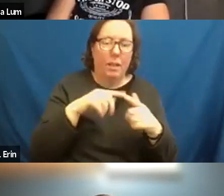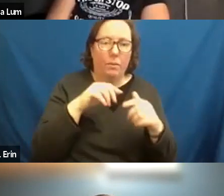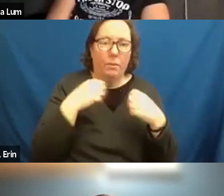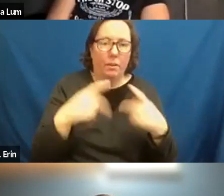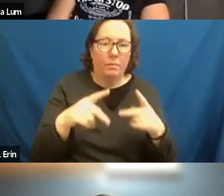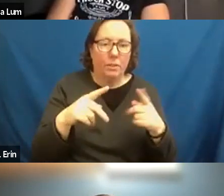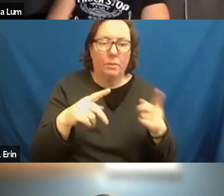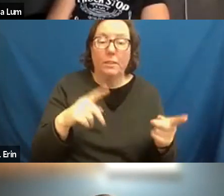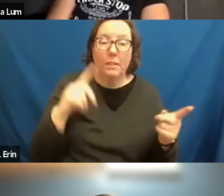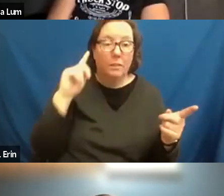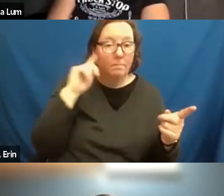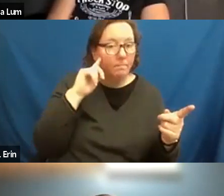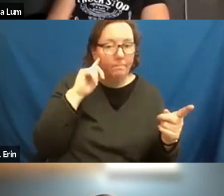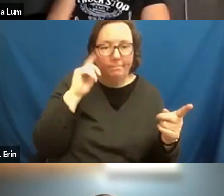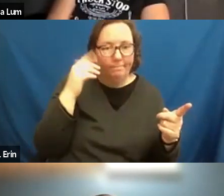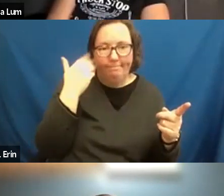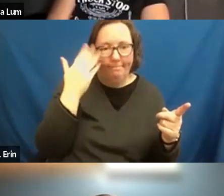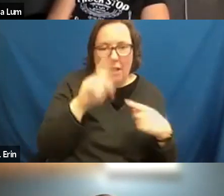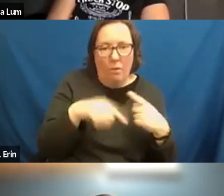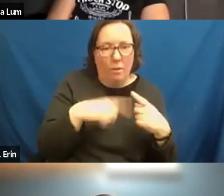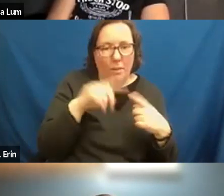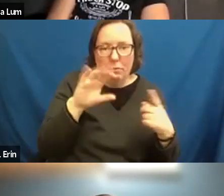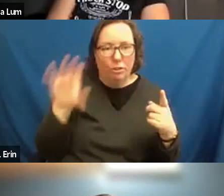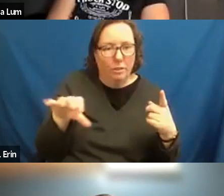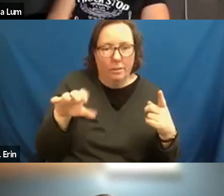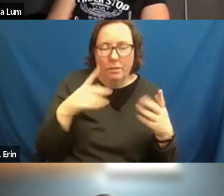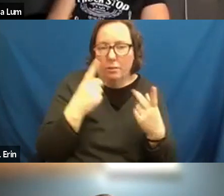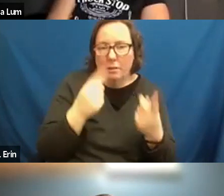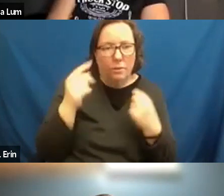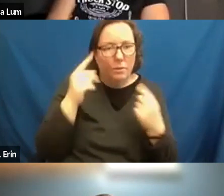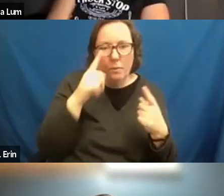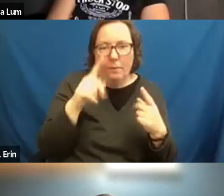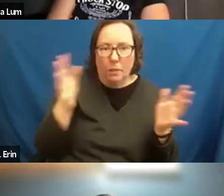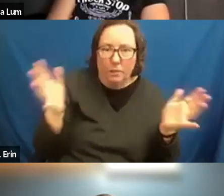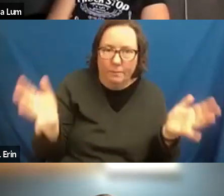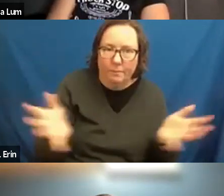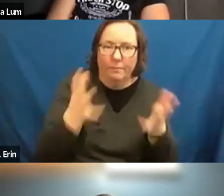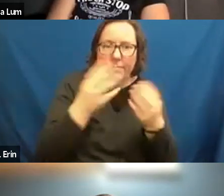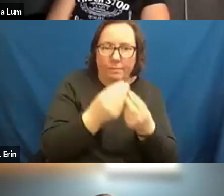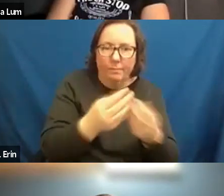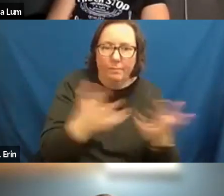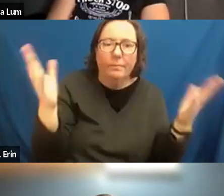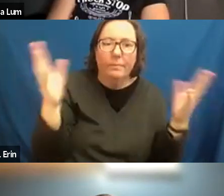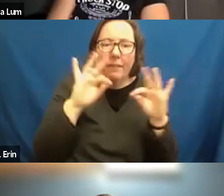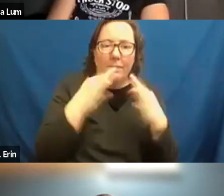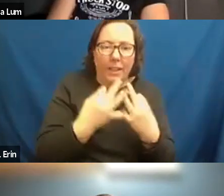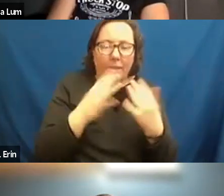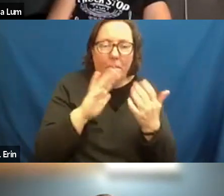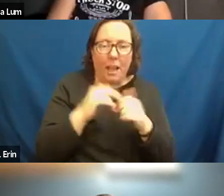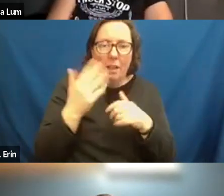I don't know whether Chicago has that type of a plan in place. I know that